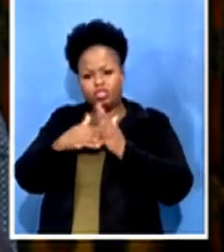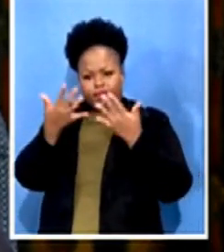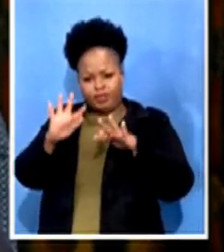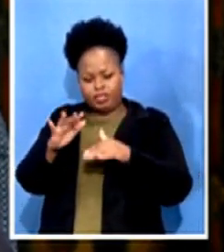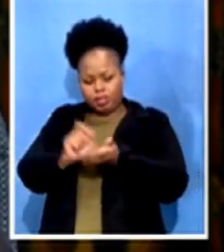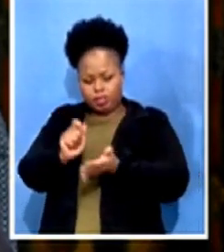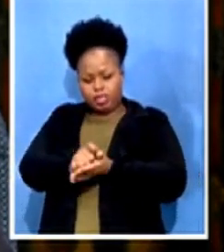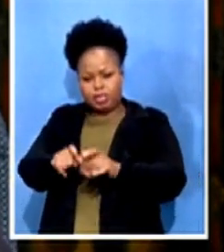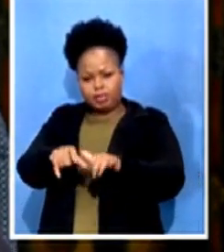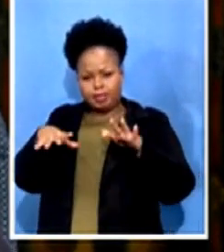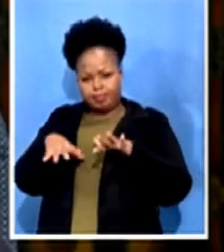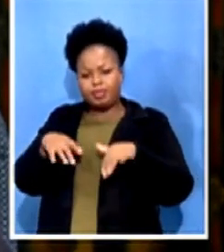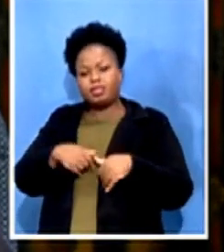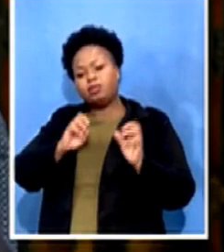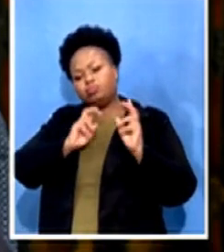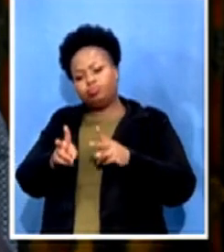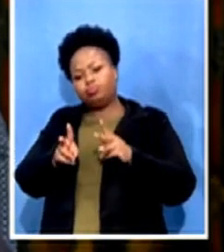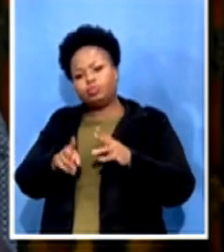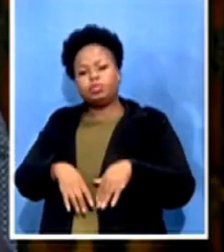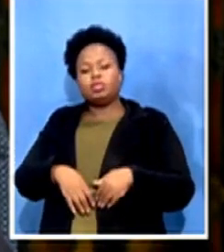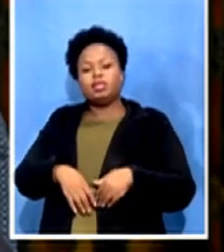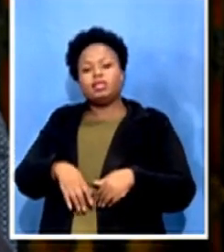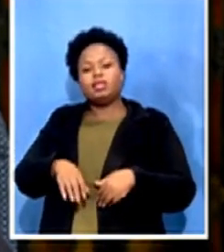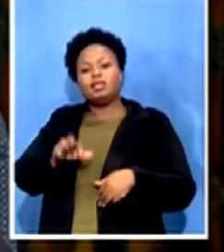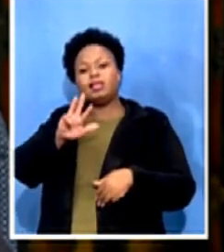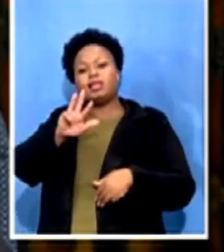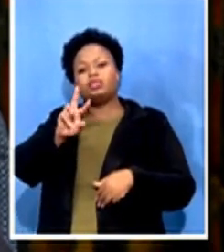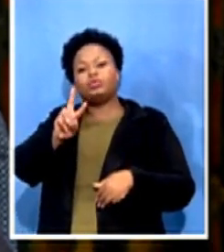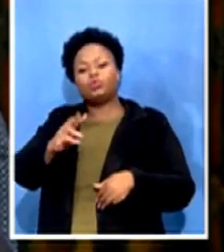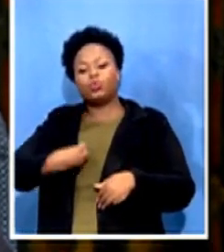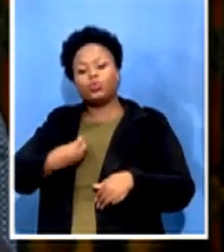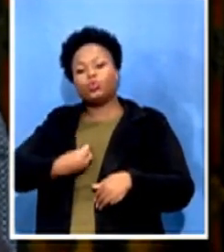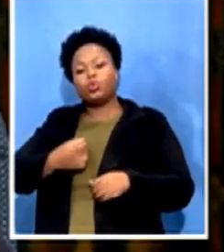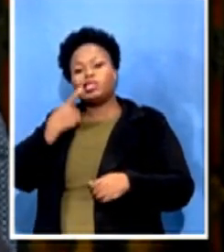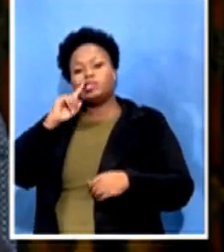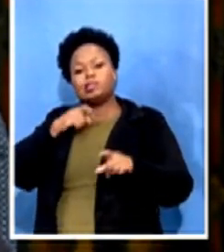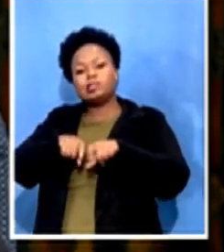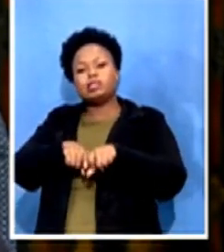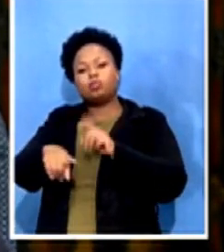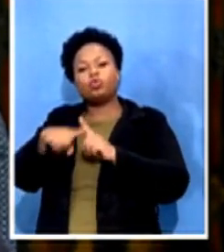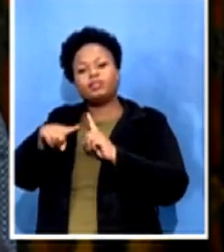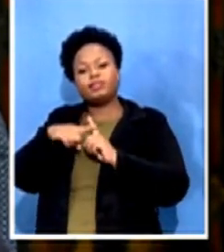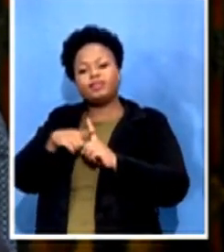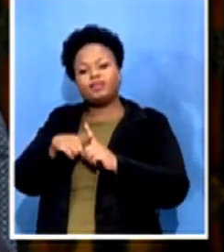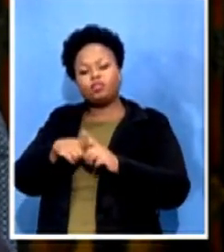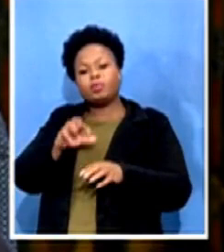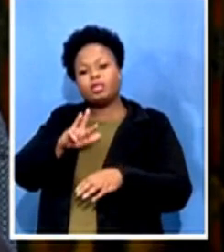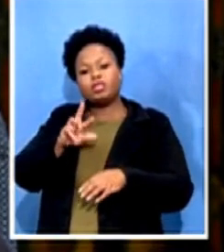92 youth had actually tested positive. Of that 92, 17 were already back in